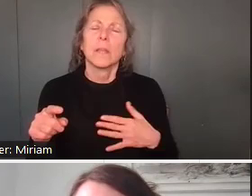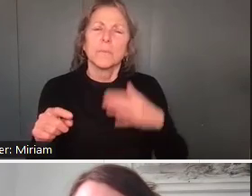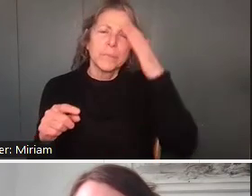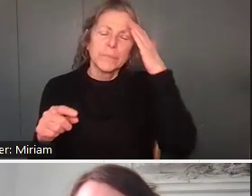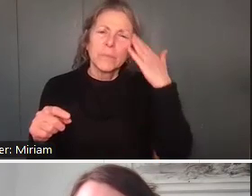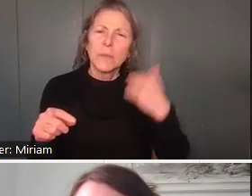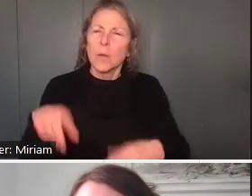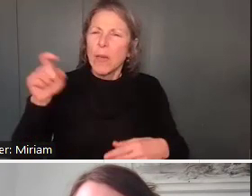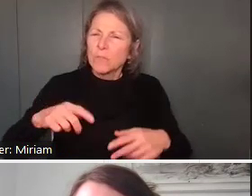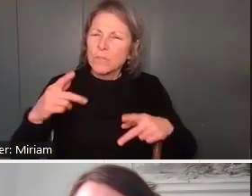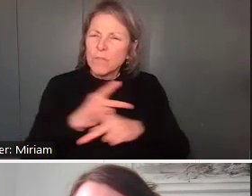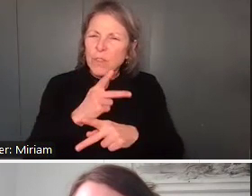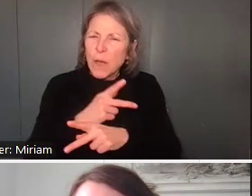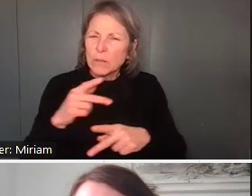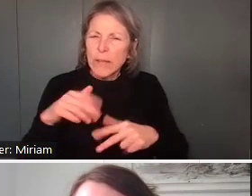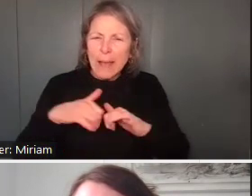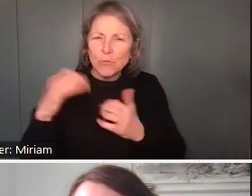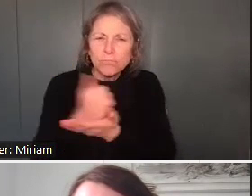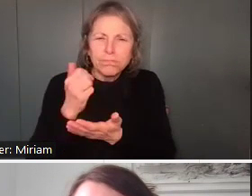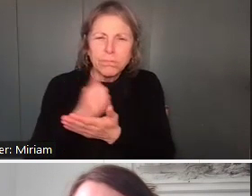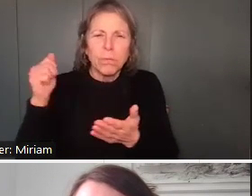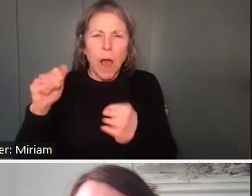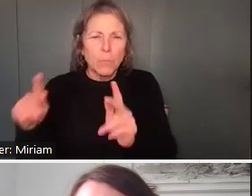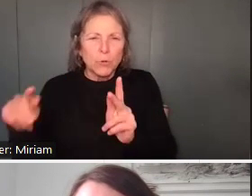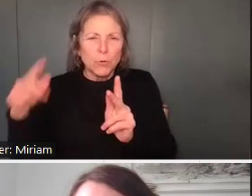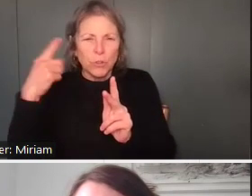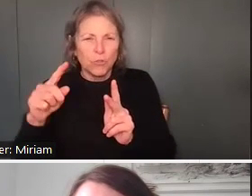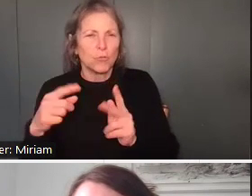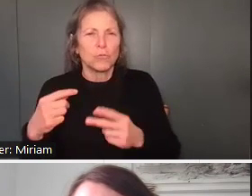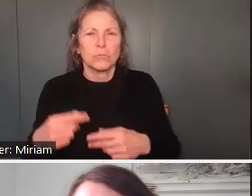opportunities to potentially magnify the funding we have available?